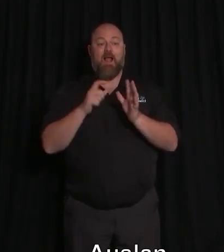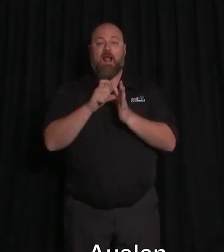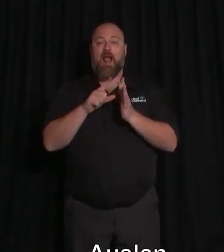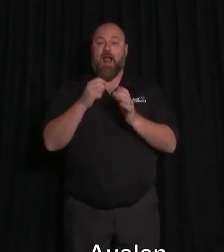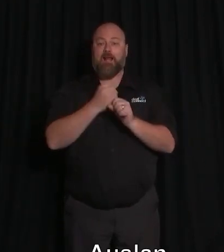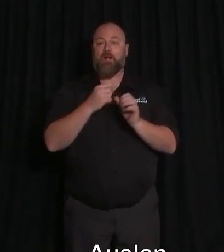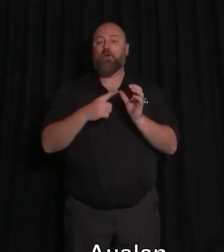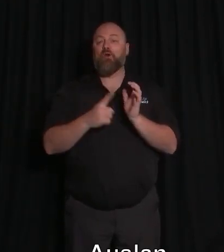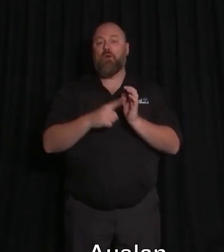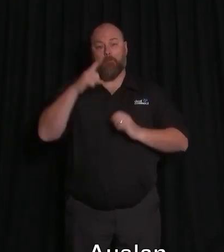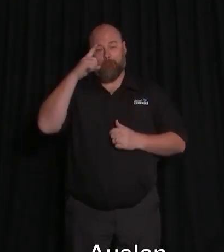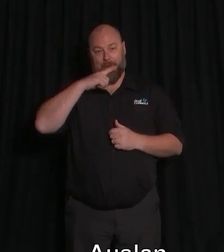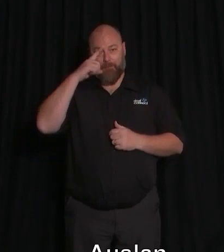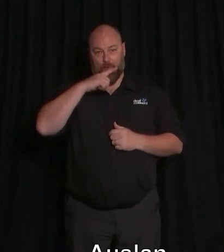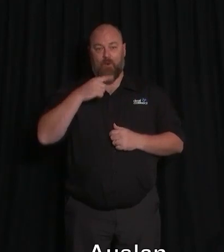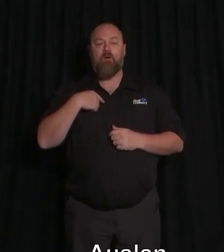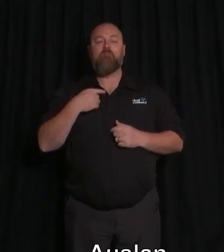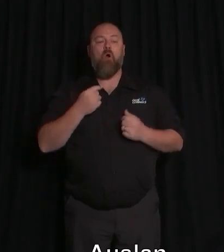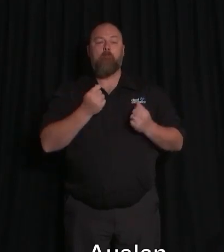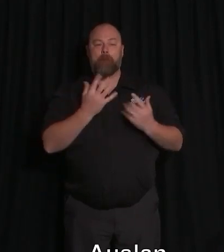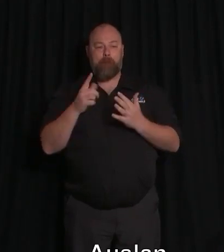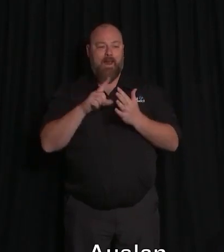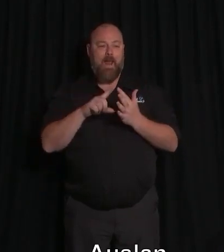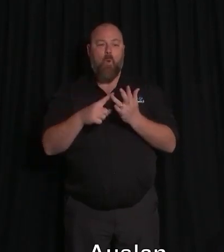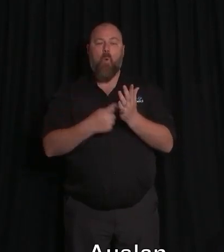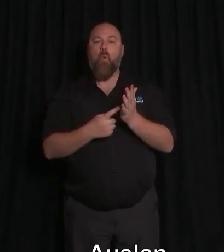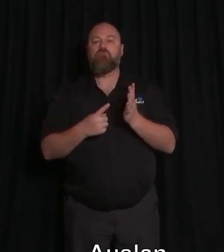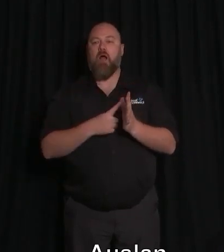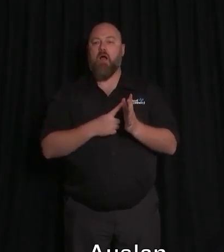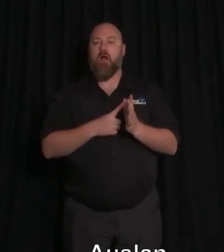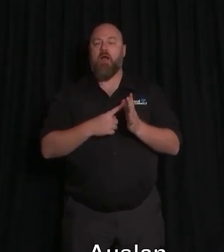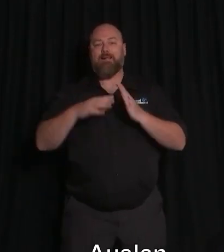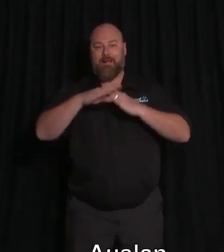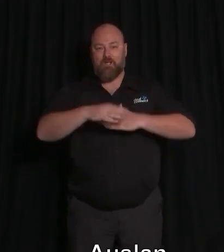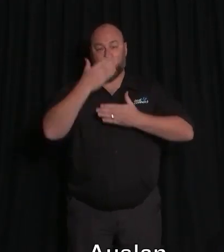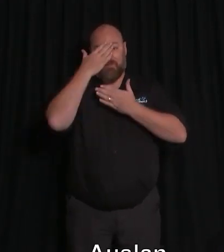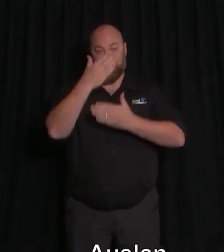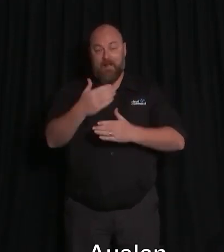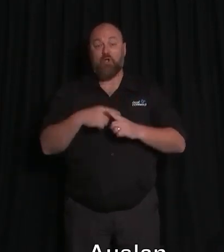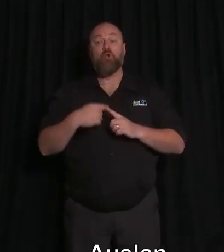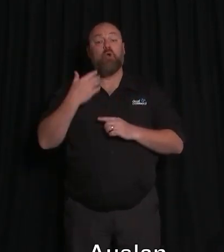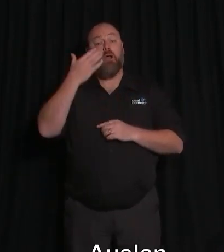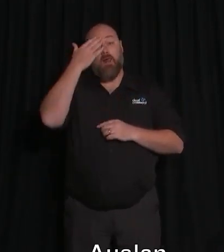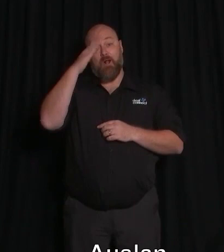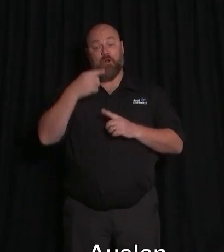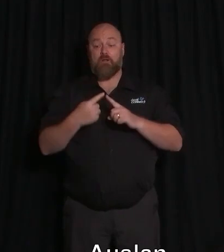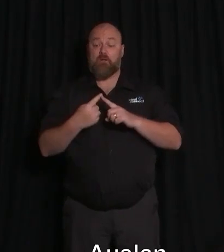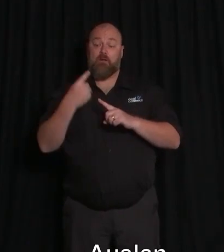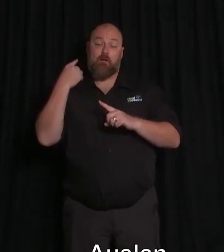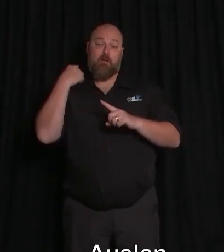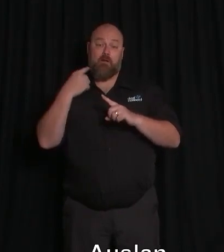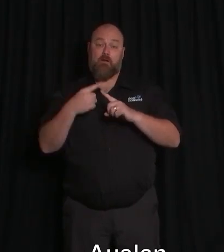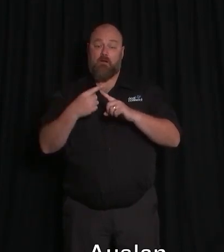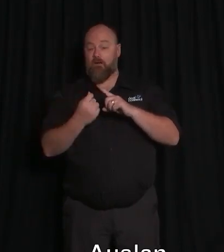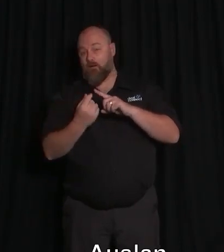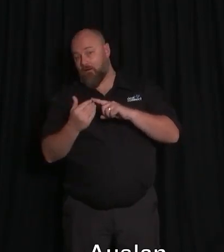of the Eora Nation. I pay my deep respects to their elders who are emerging, past and present, and